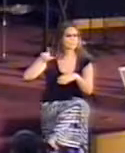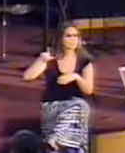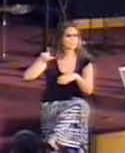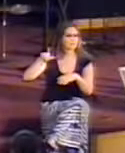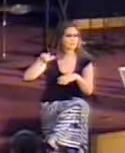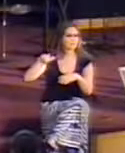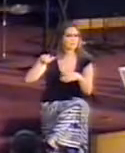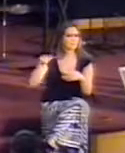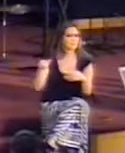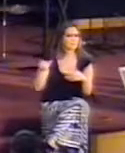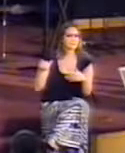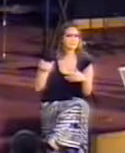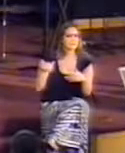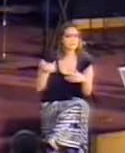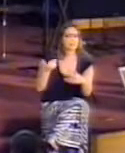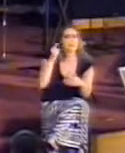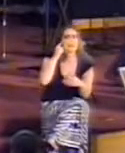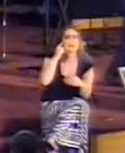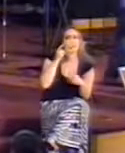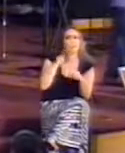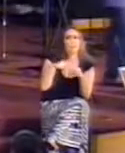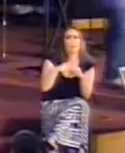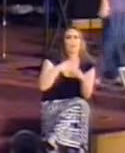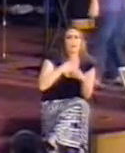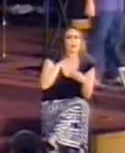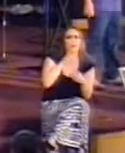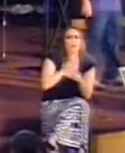will my wife return? That's what I was thinking.